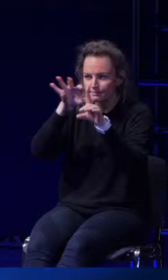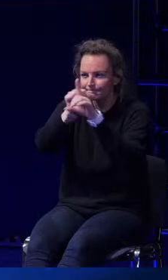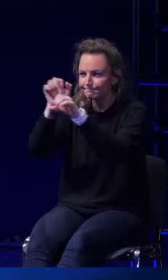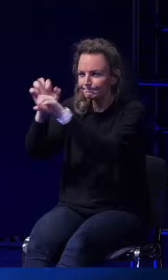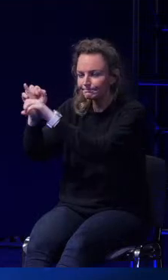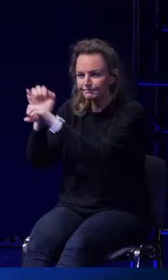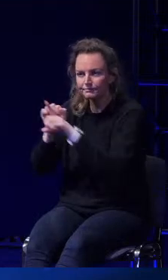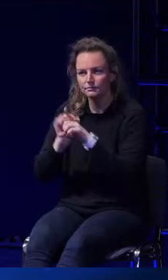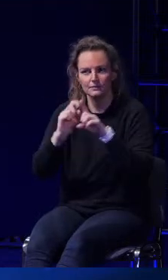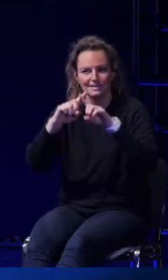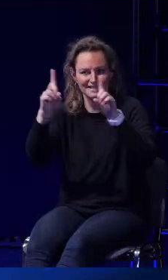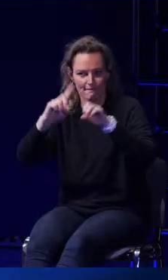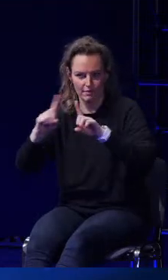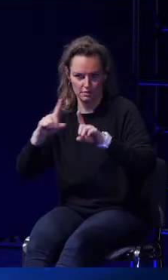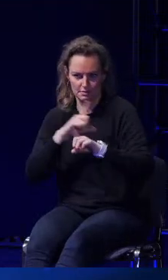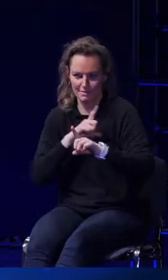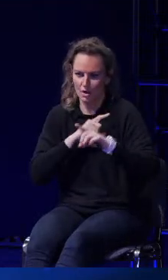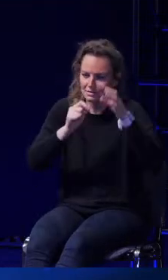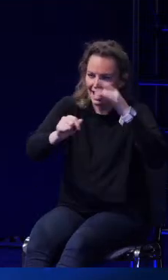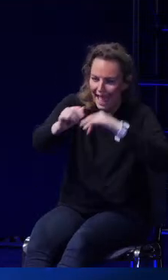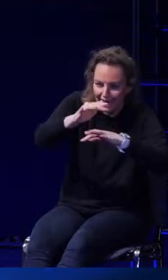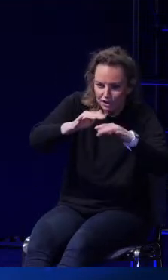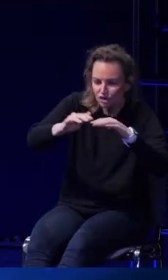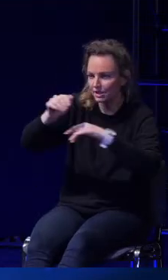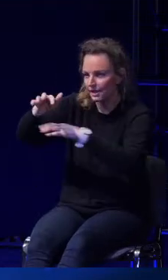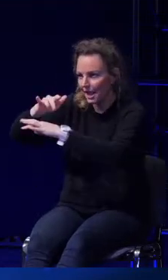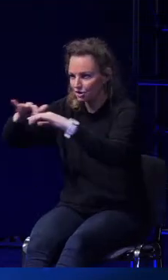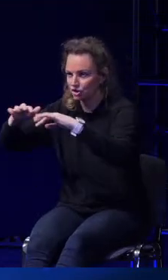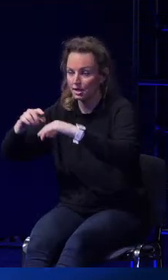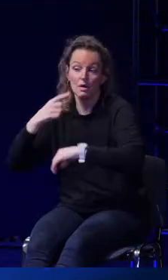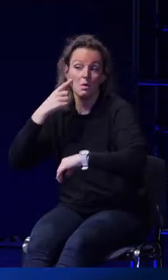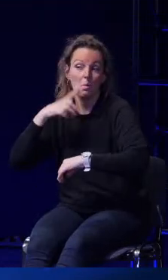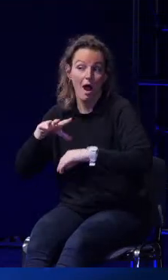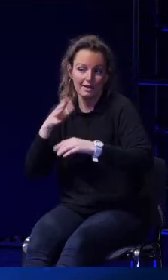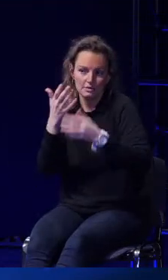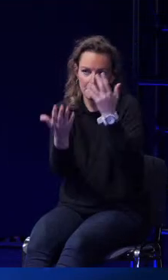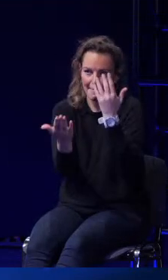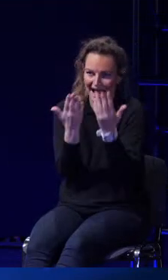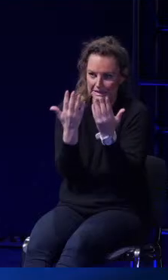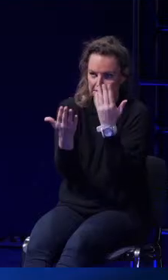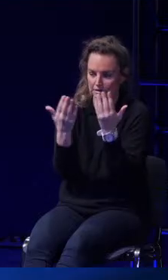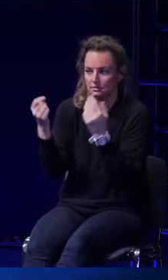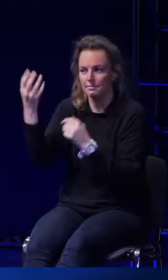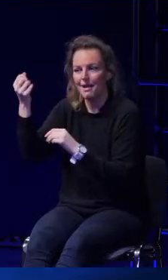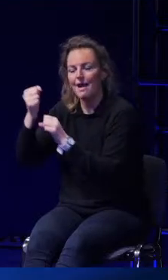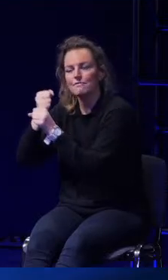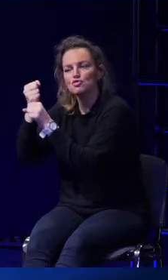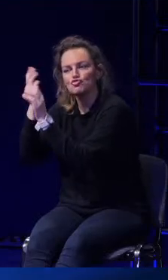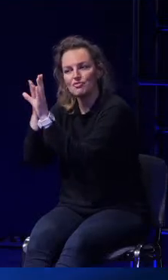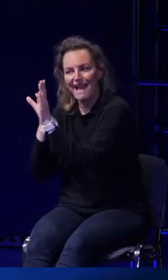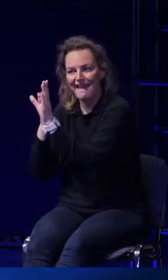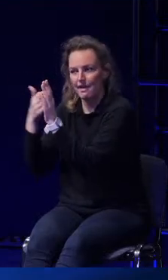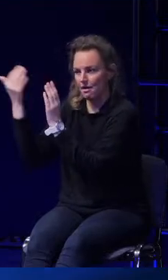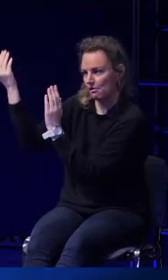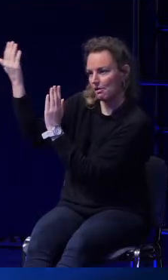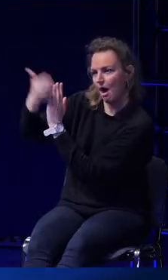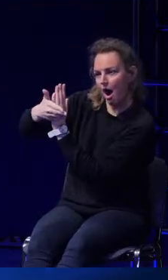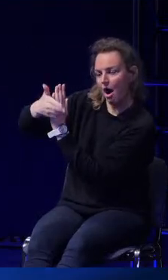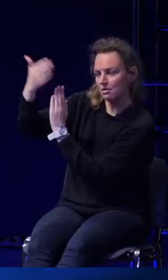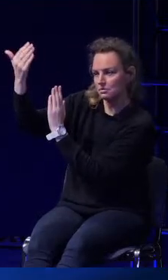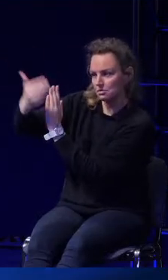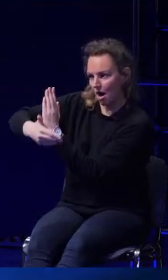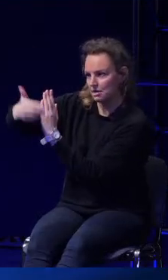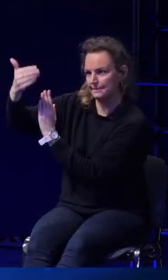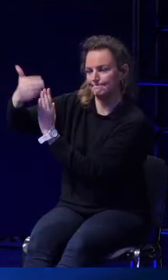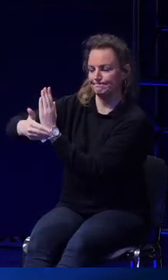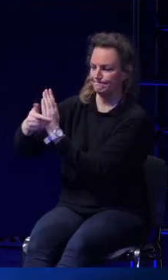different energies. So even though the white balance is actually correct, there was a gray card in the shot that you don't see or hear, and there were white balance to the